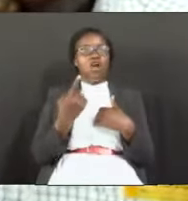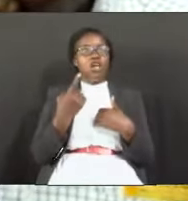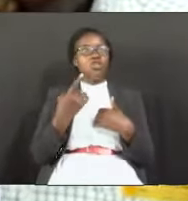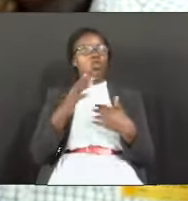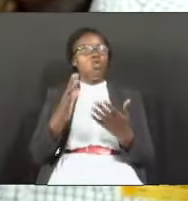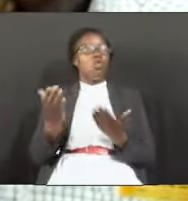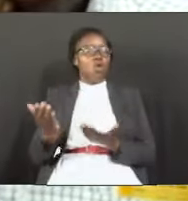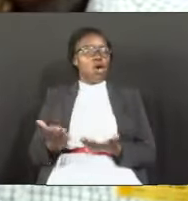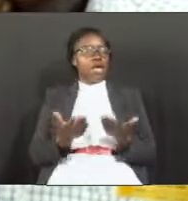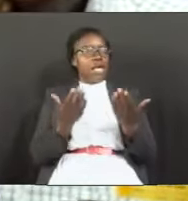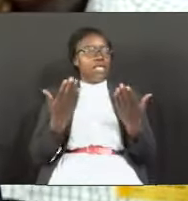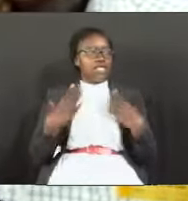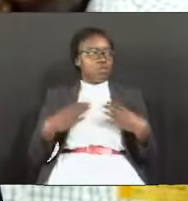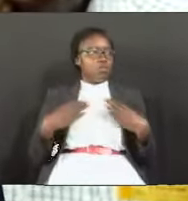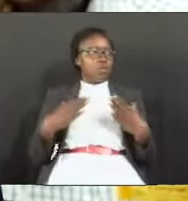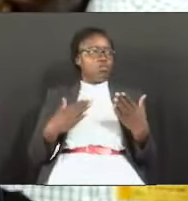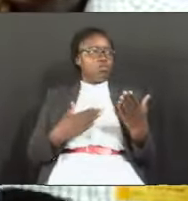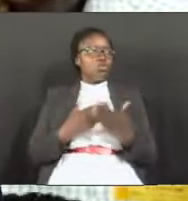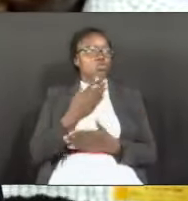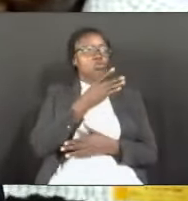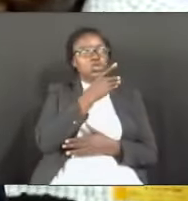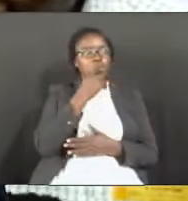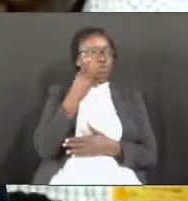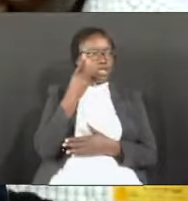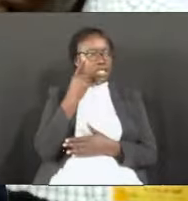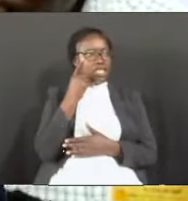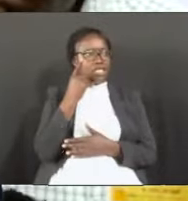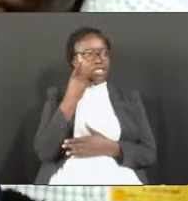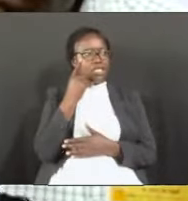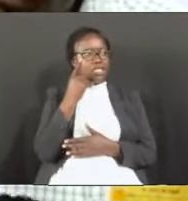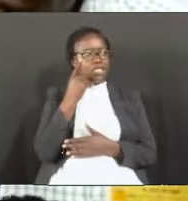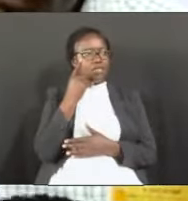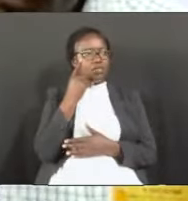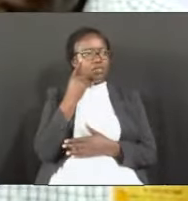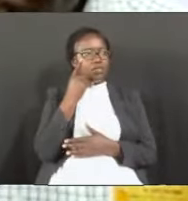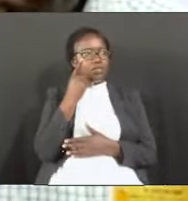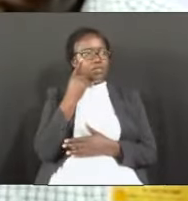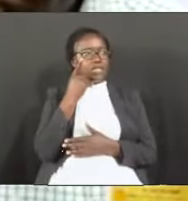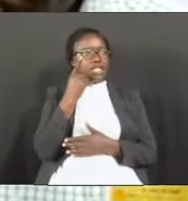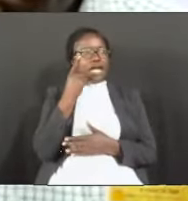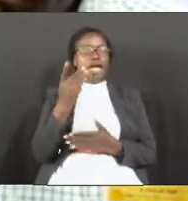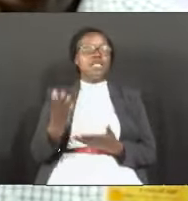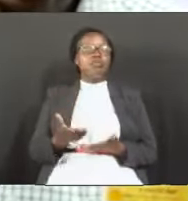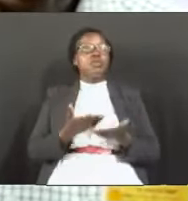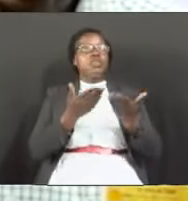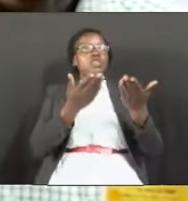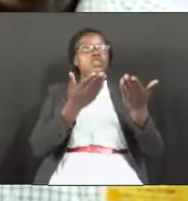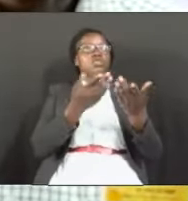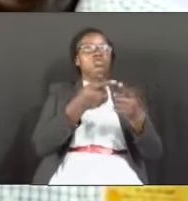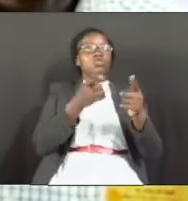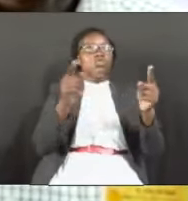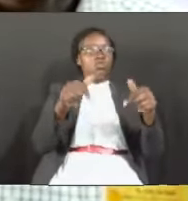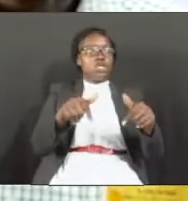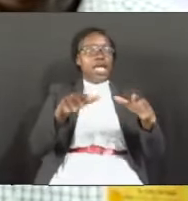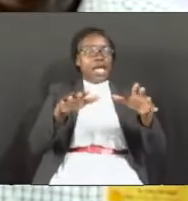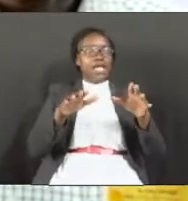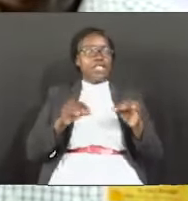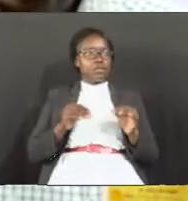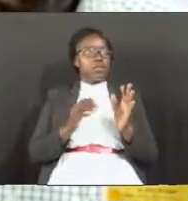people through the wilderness. I bring him to you today. Accept